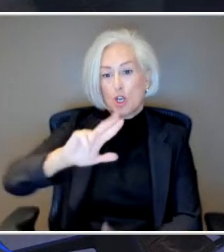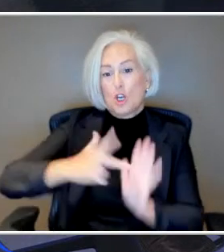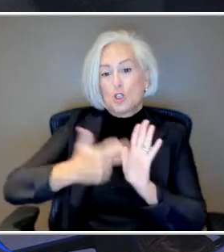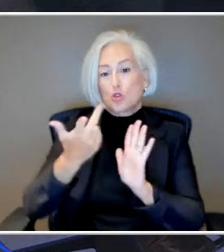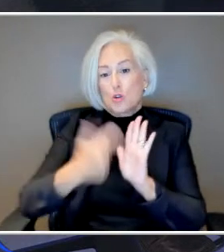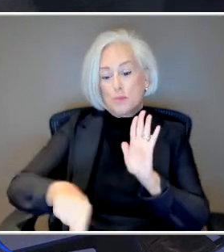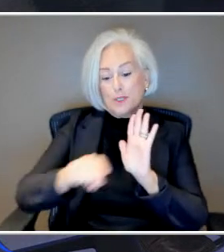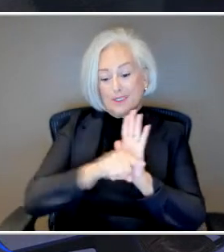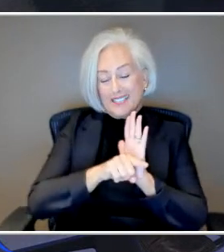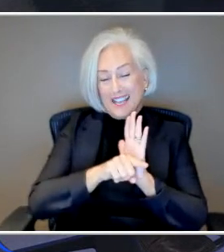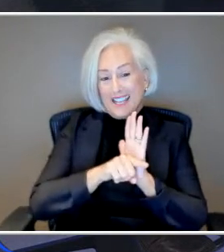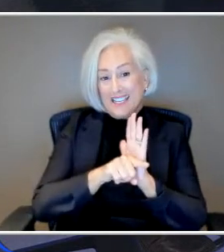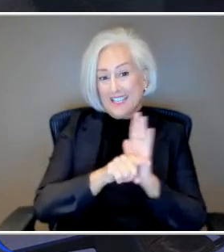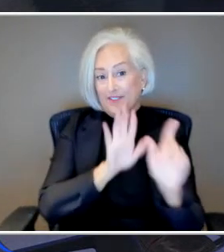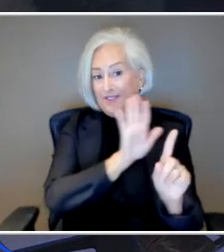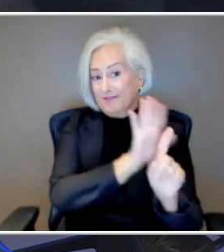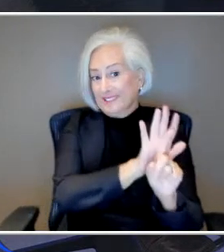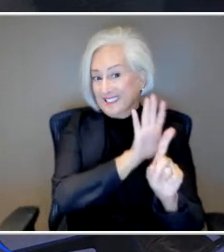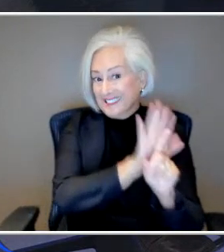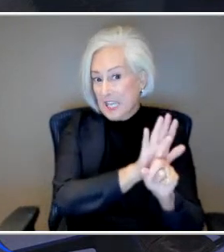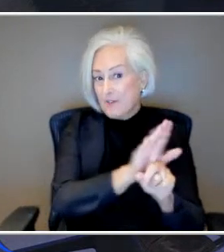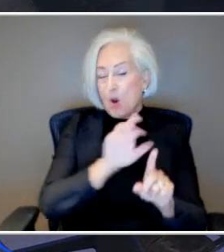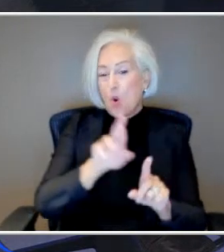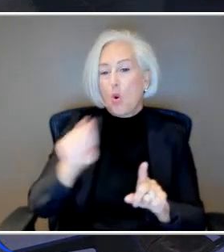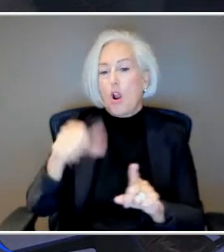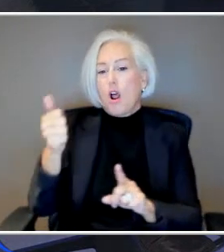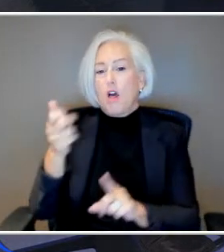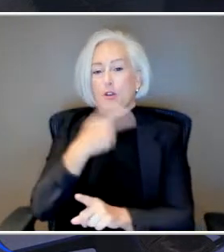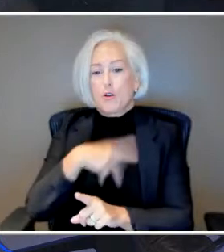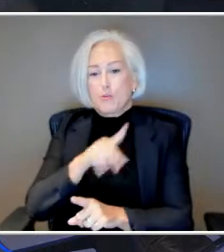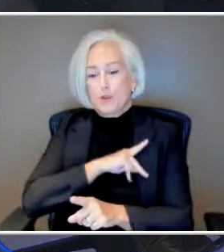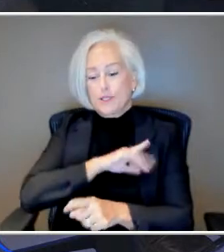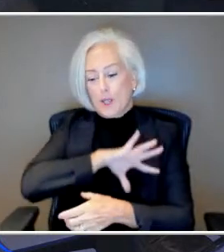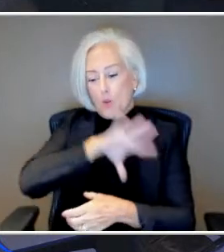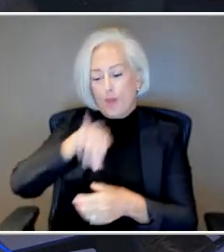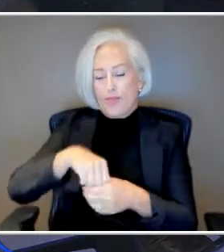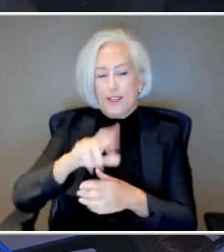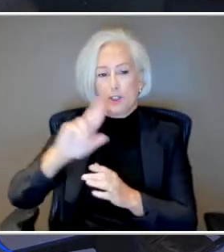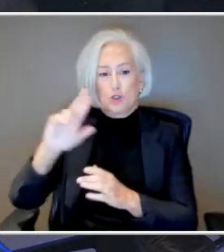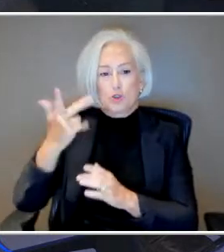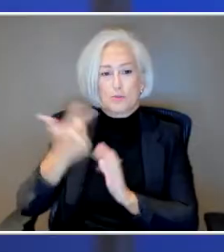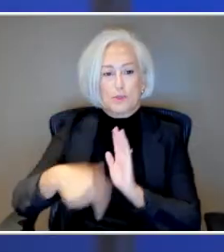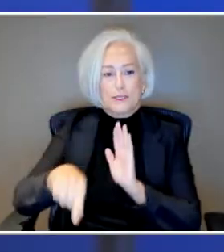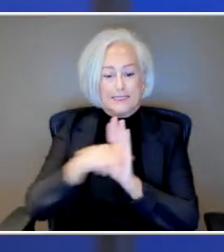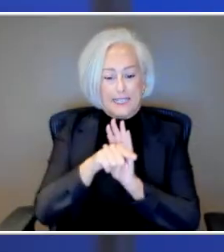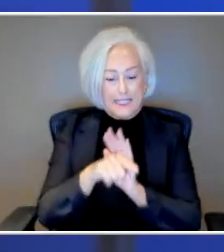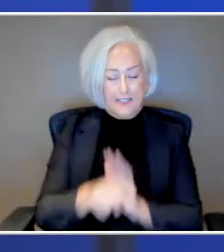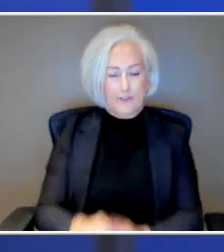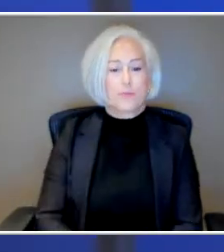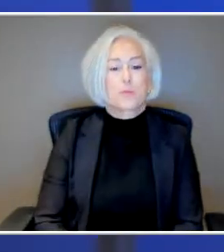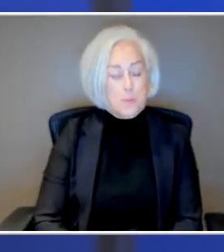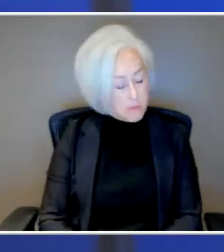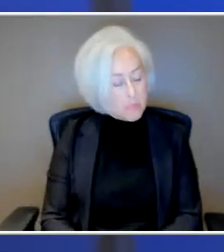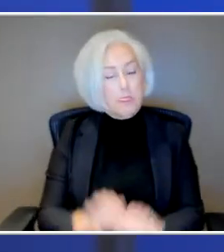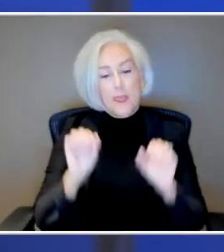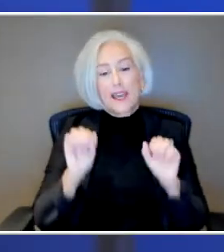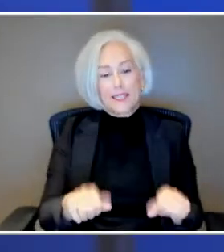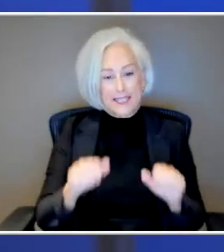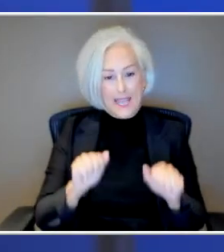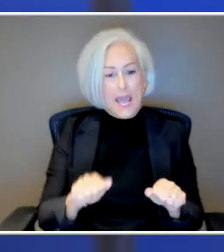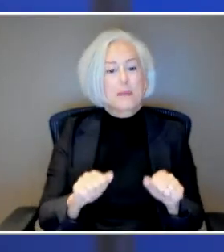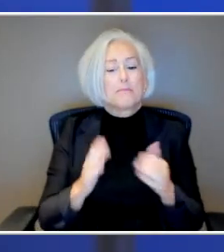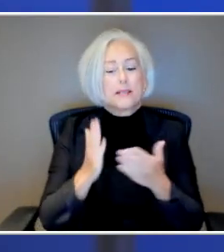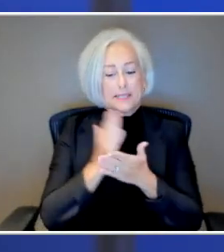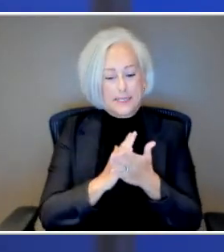there further personality types within triple negative? That's a great question, and there can be some nuances even within triple negative